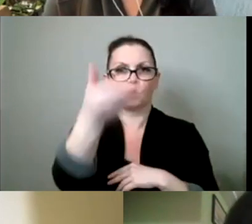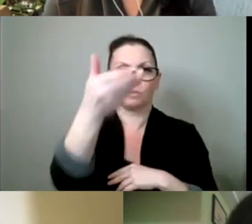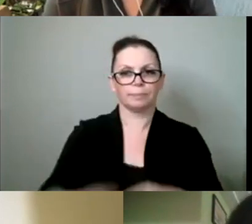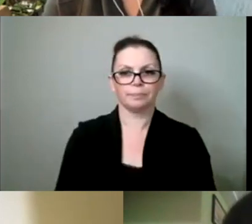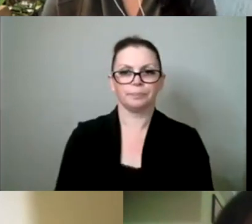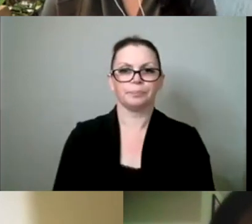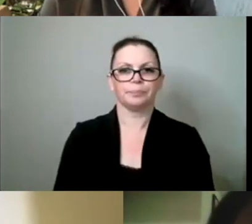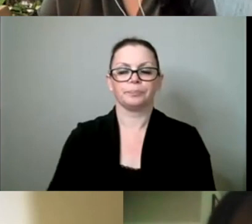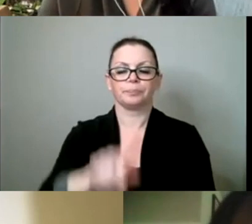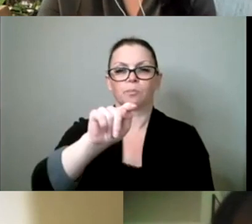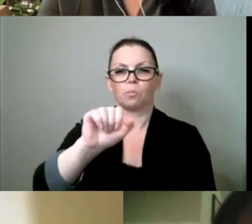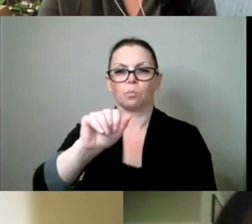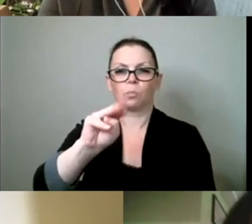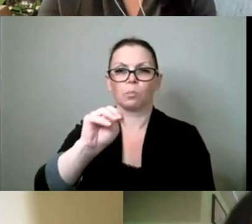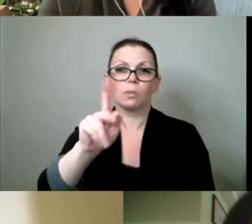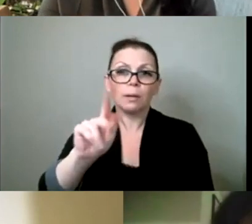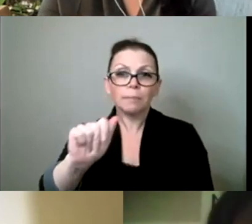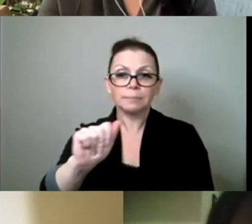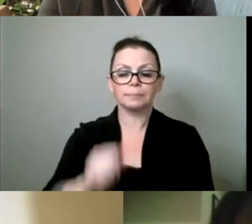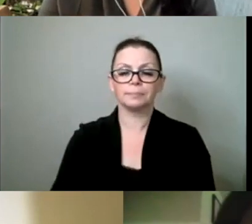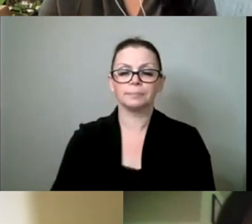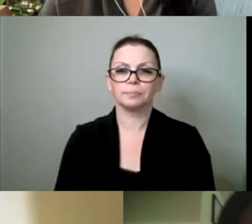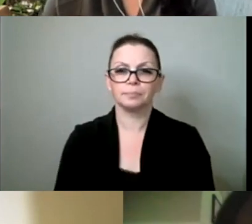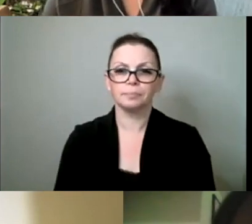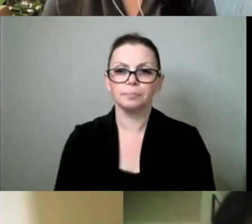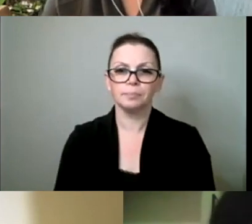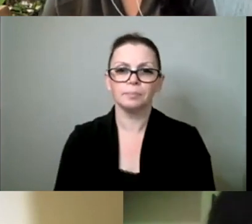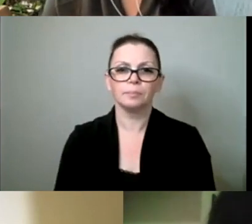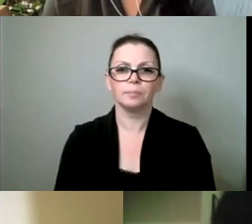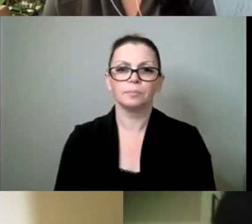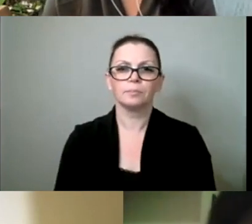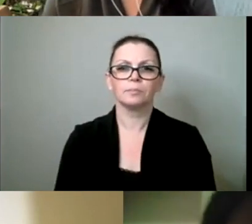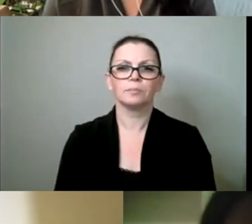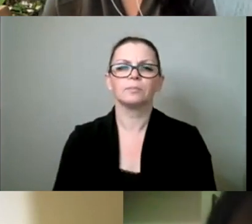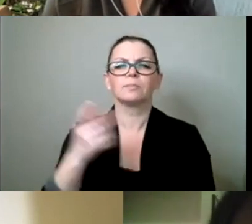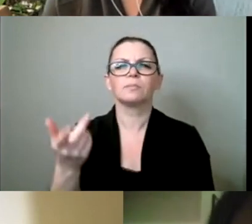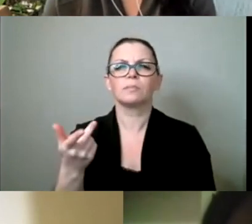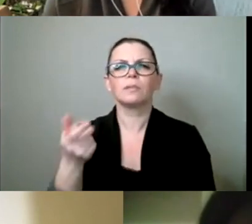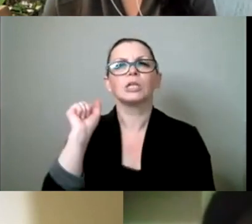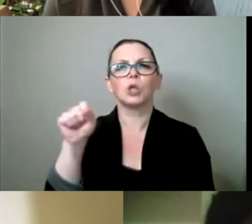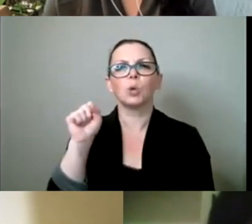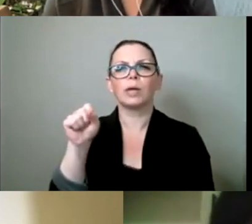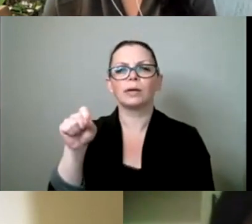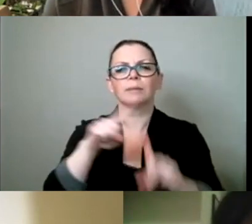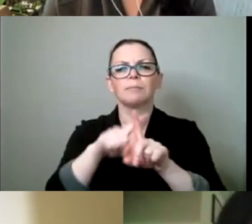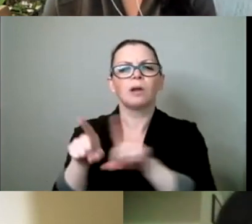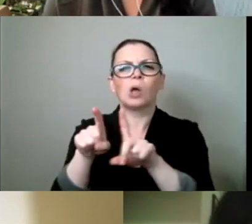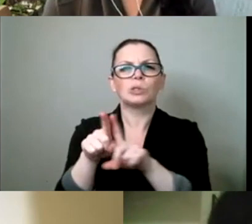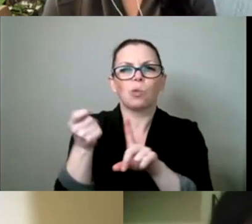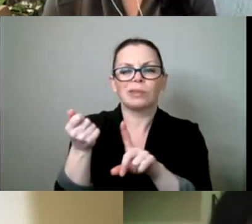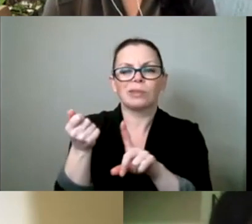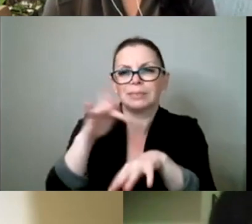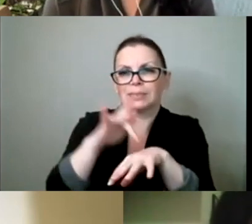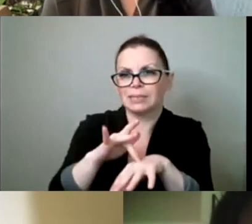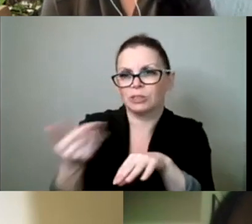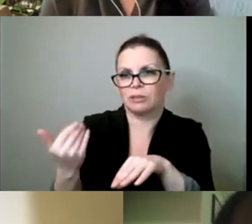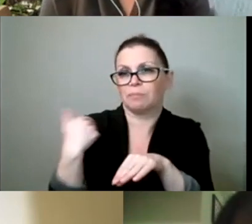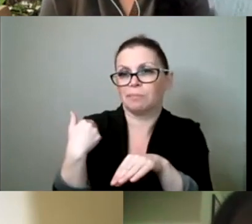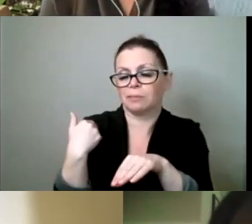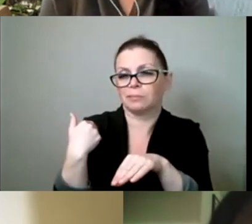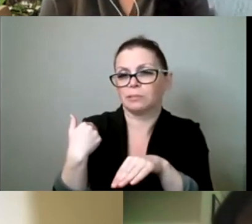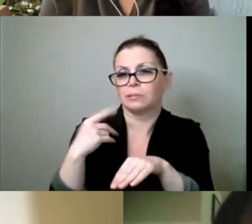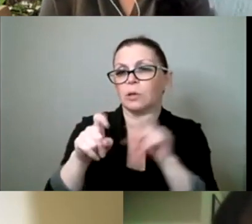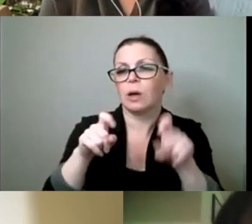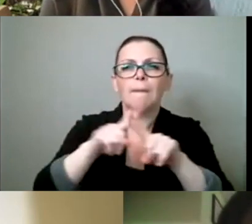Yeah, so I will add maybe a little bit more to the previous conversation, but just, you know, listening